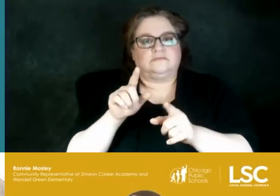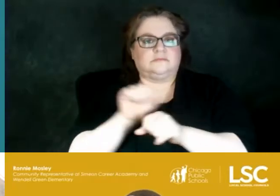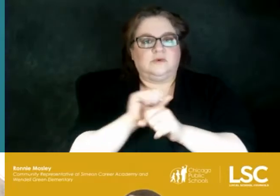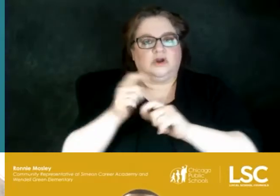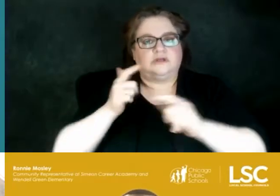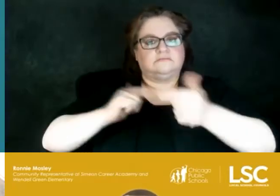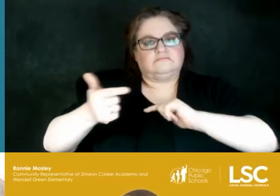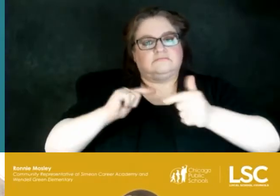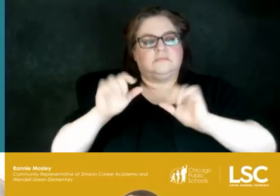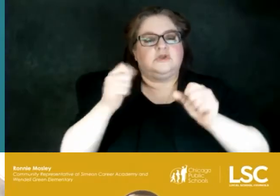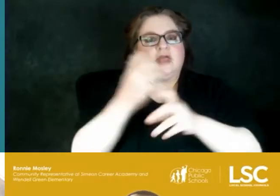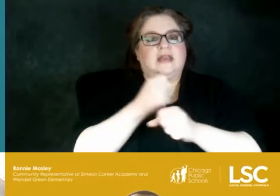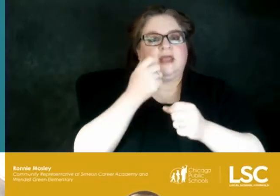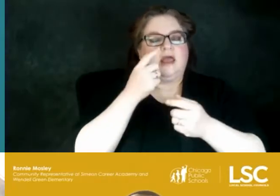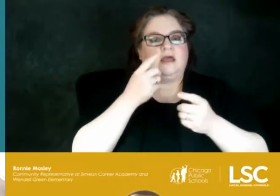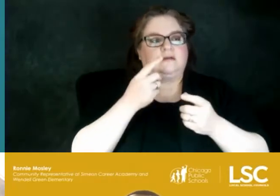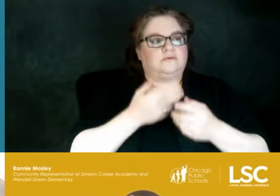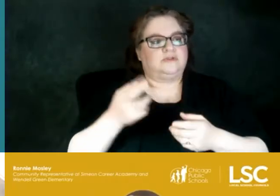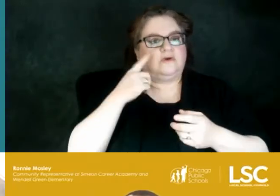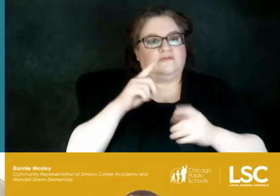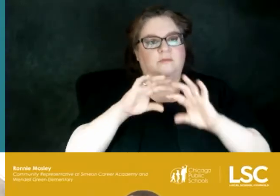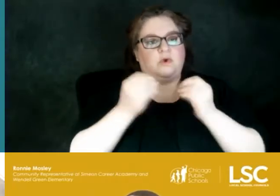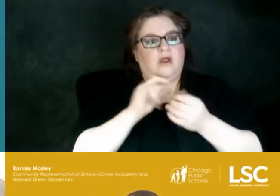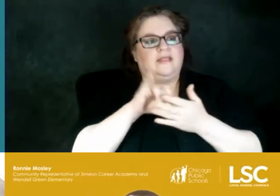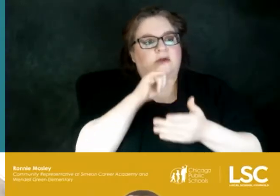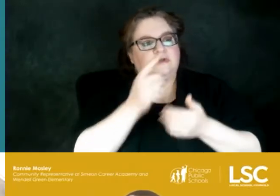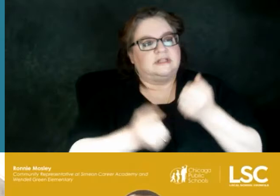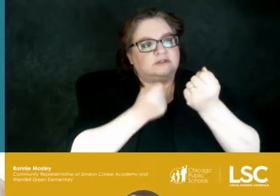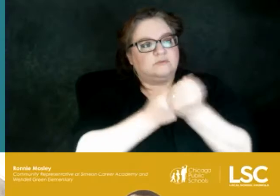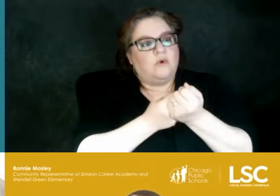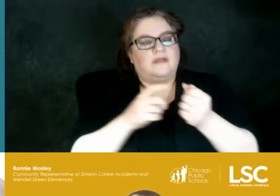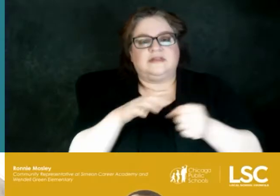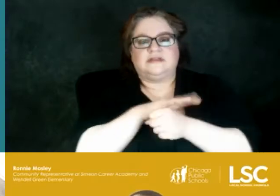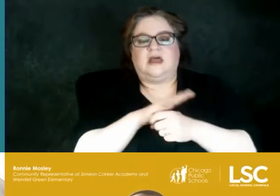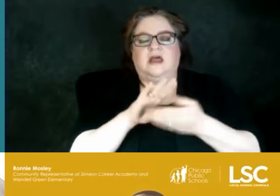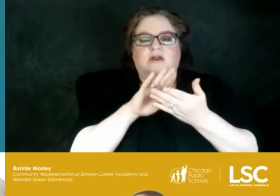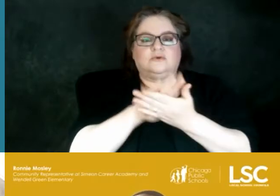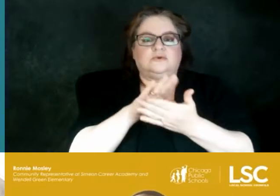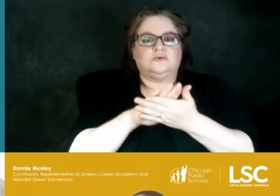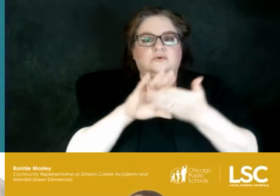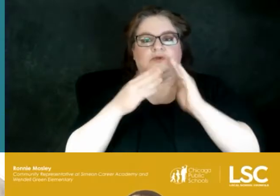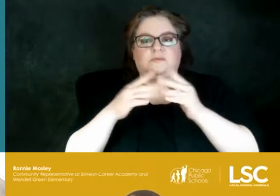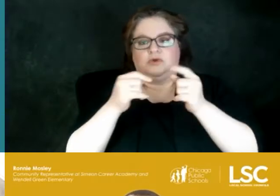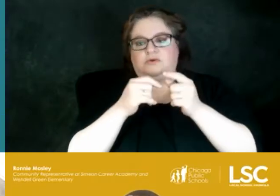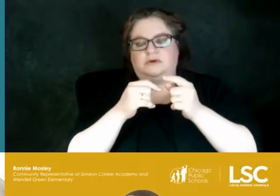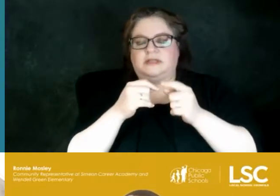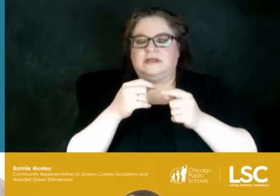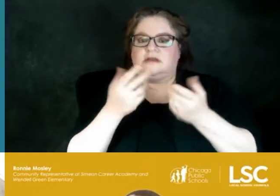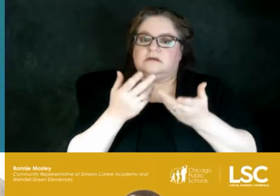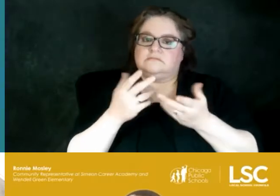you can get resources from organizations that can really support the entire school community in a holistic way.